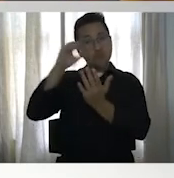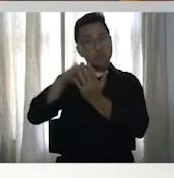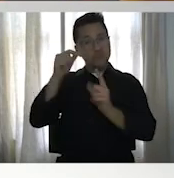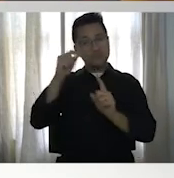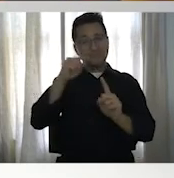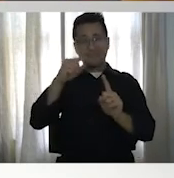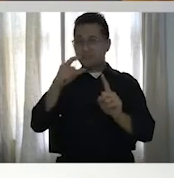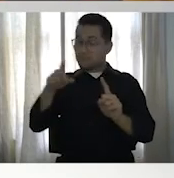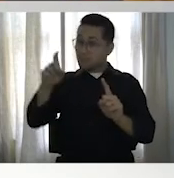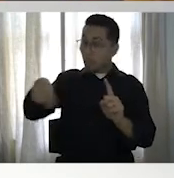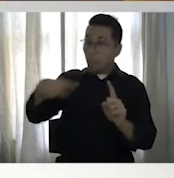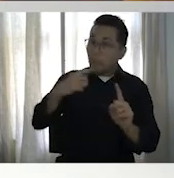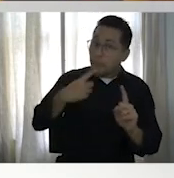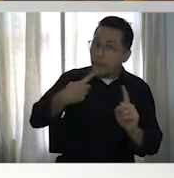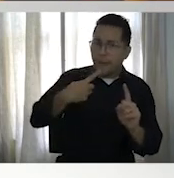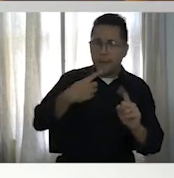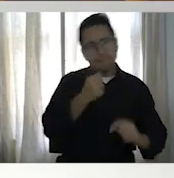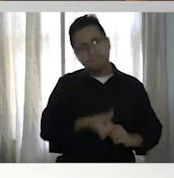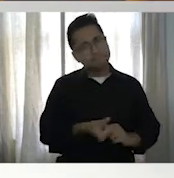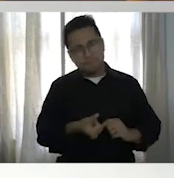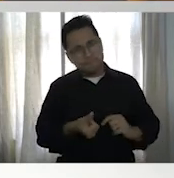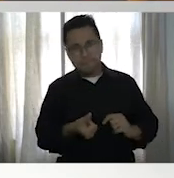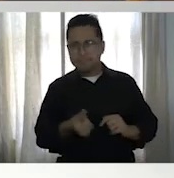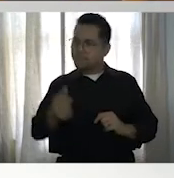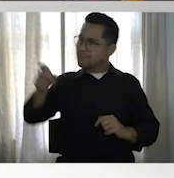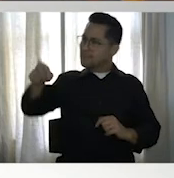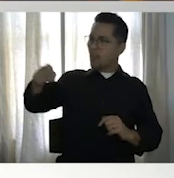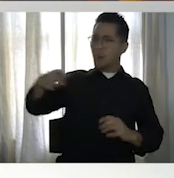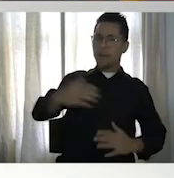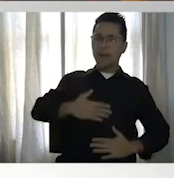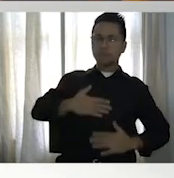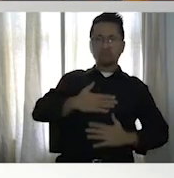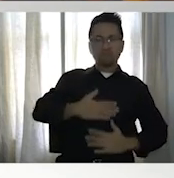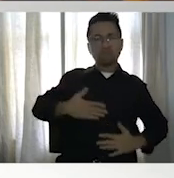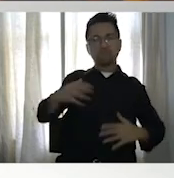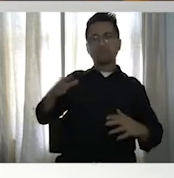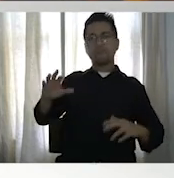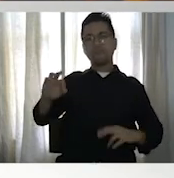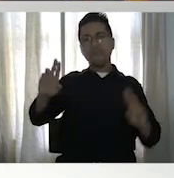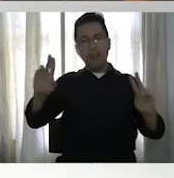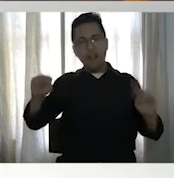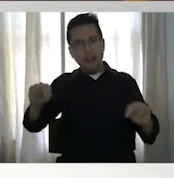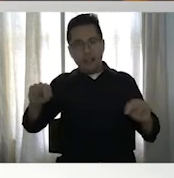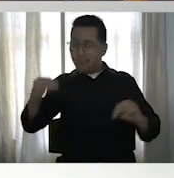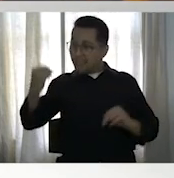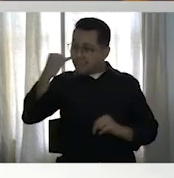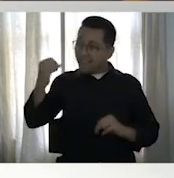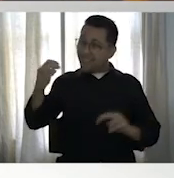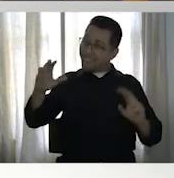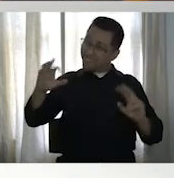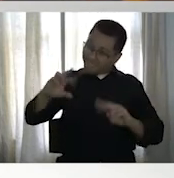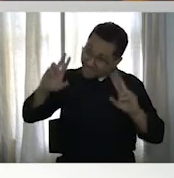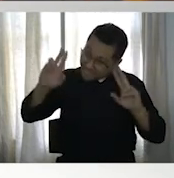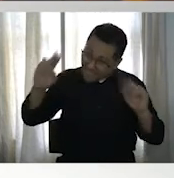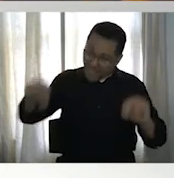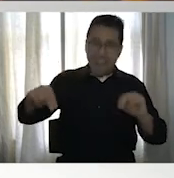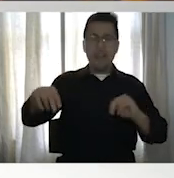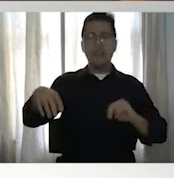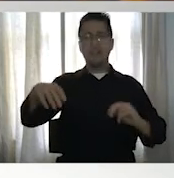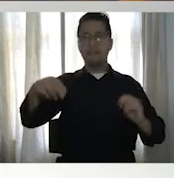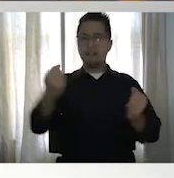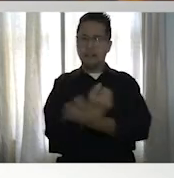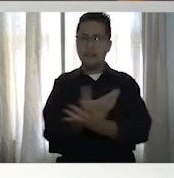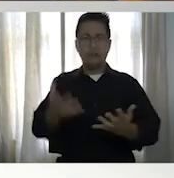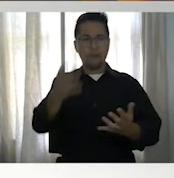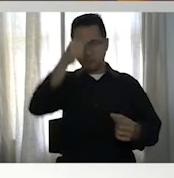be serious. It's the more fun you can have, the more that everyone remembers